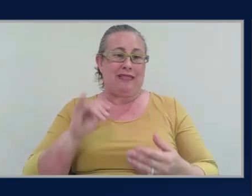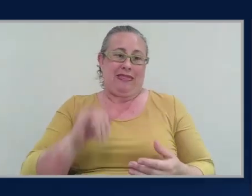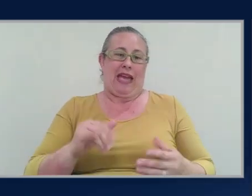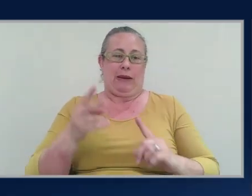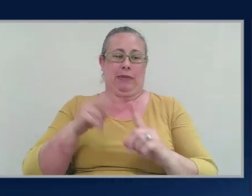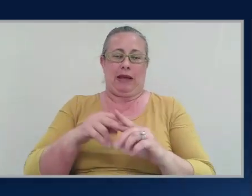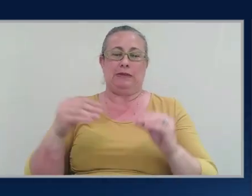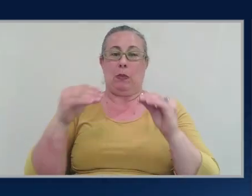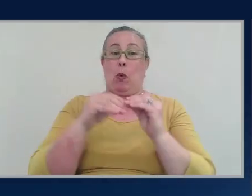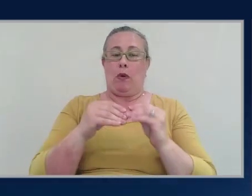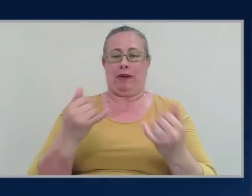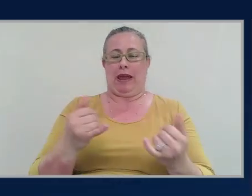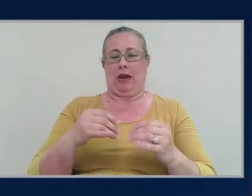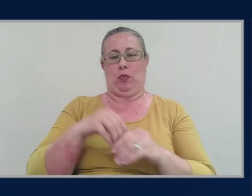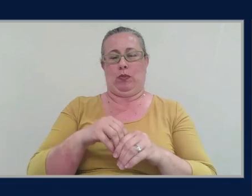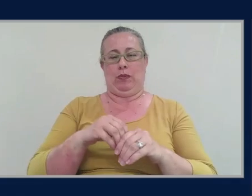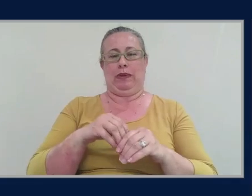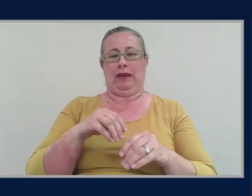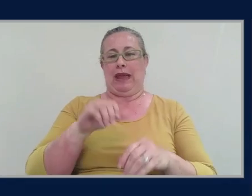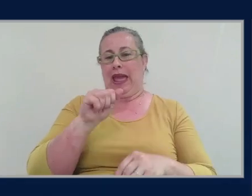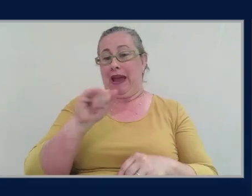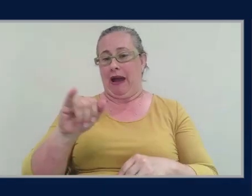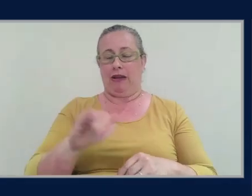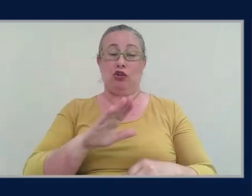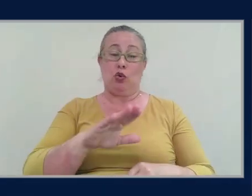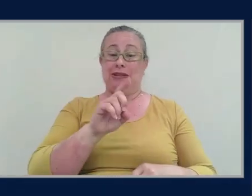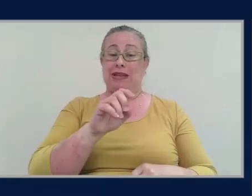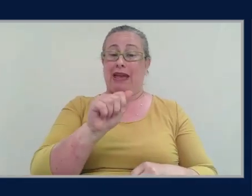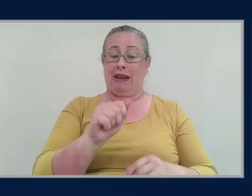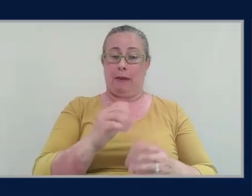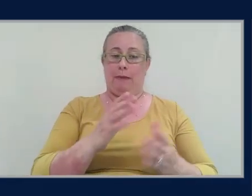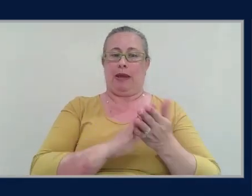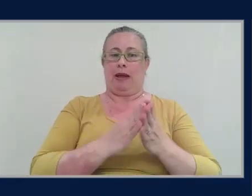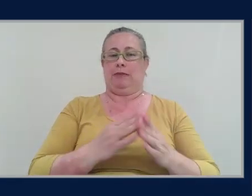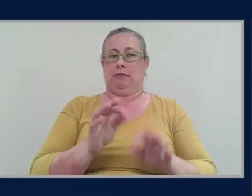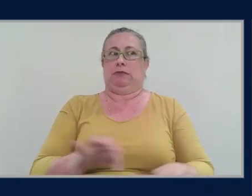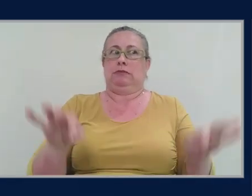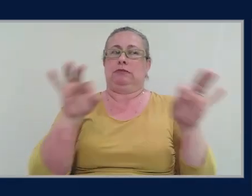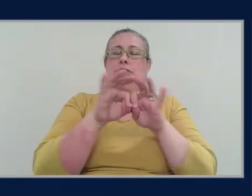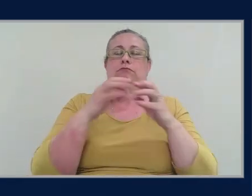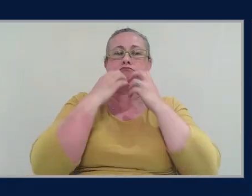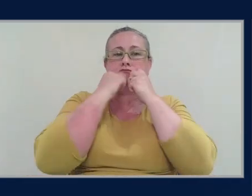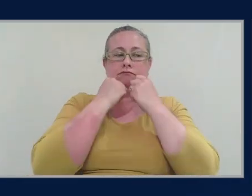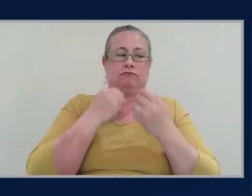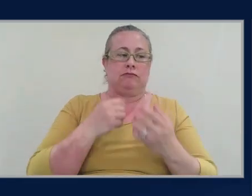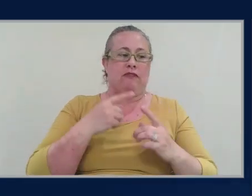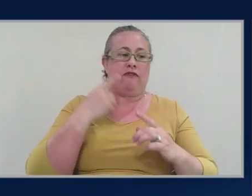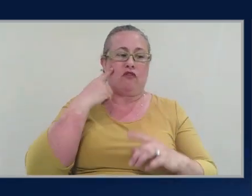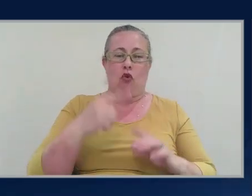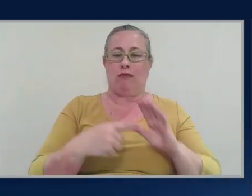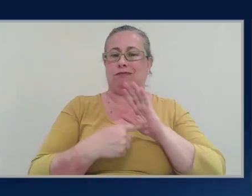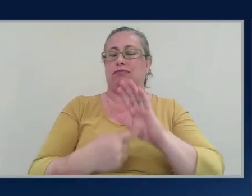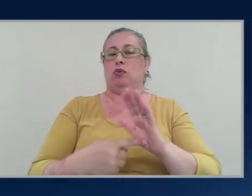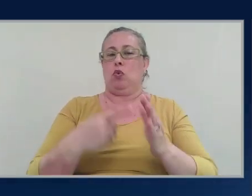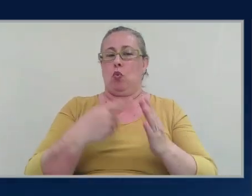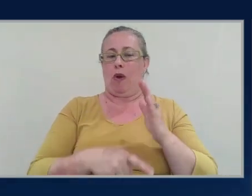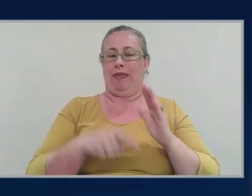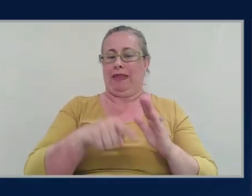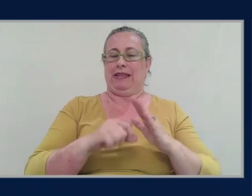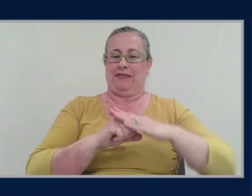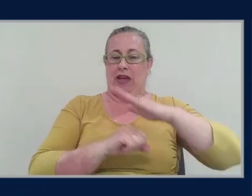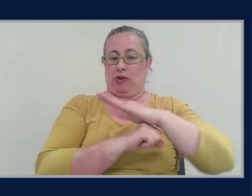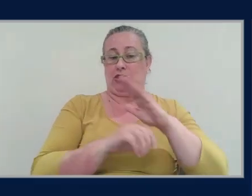AI, where your data becomes incredibly important for accentuating what these foundation models can do,